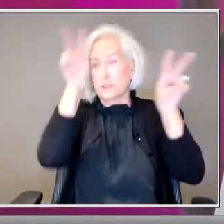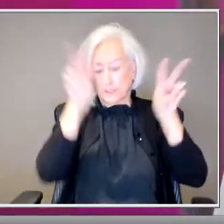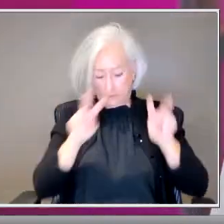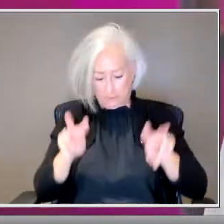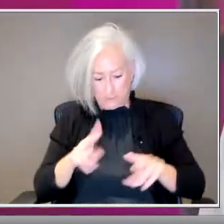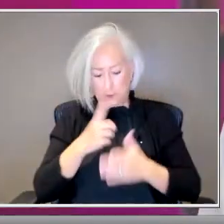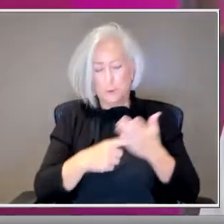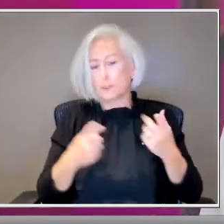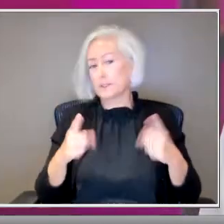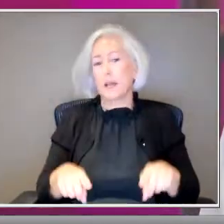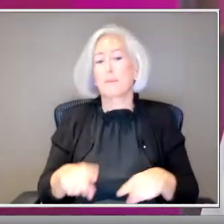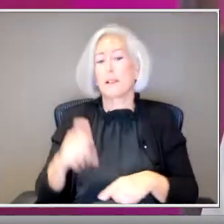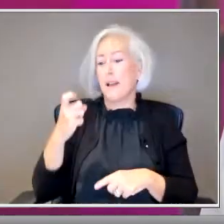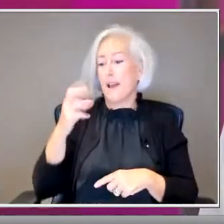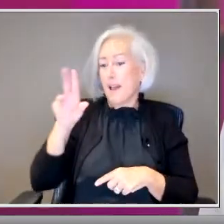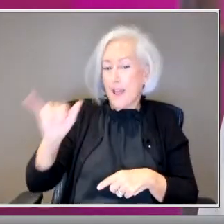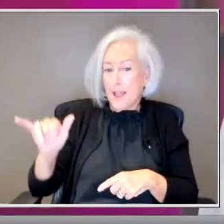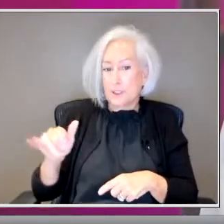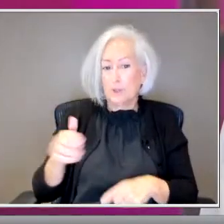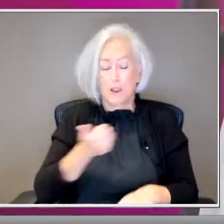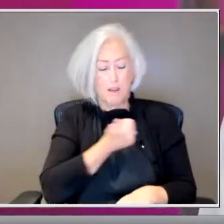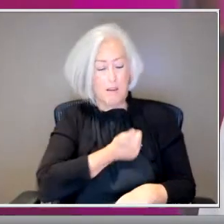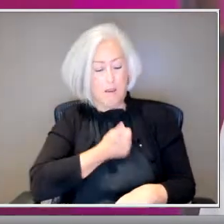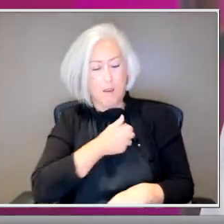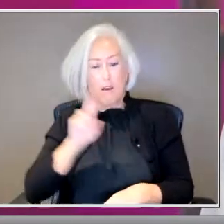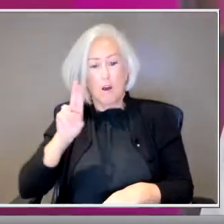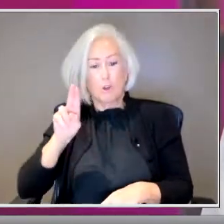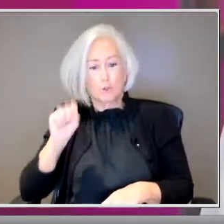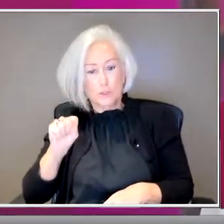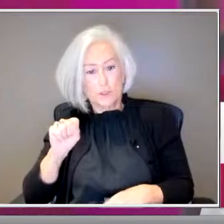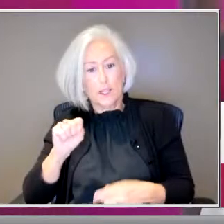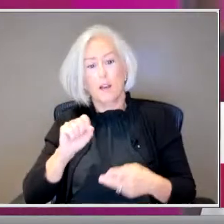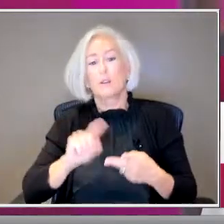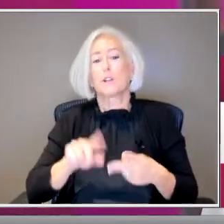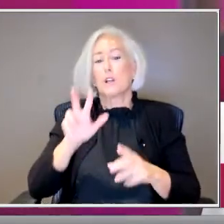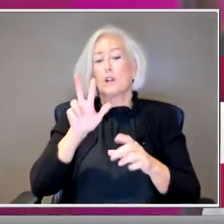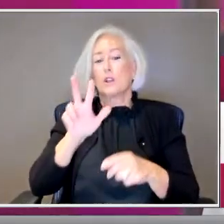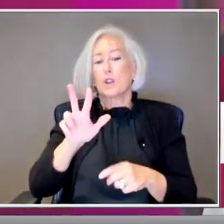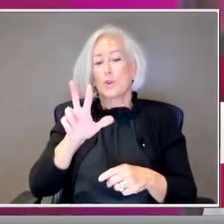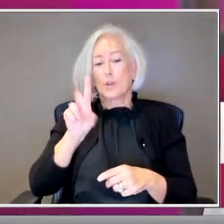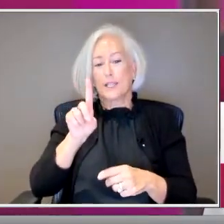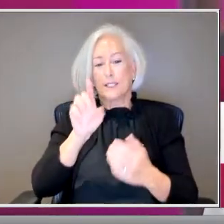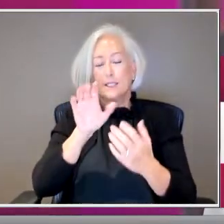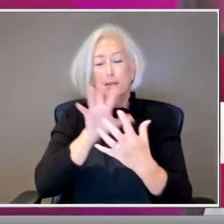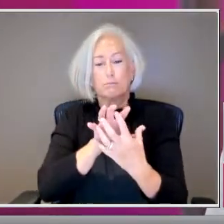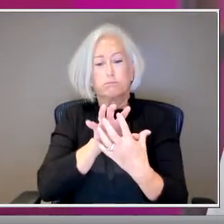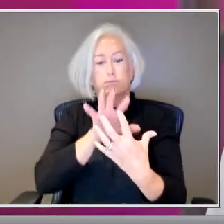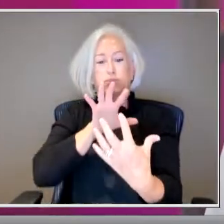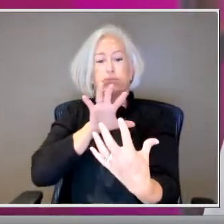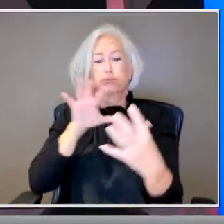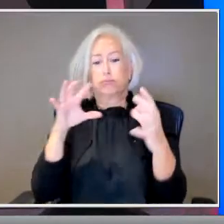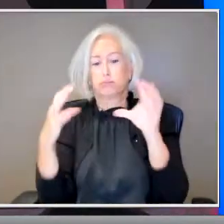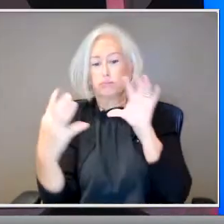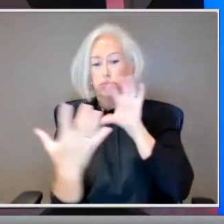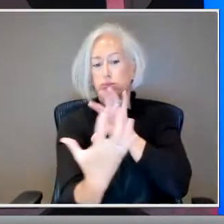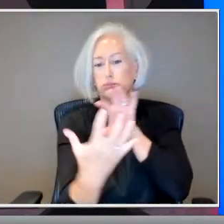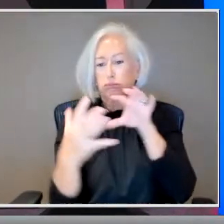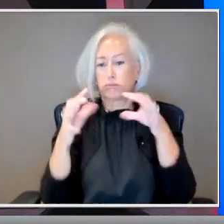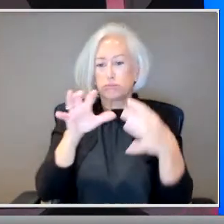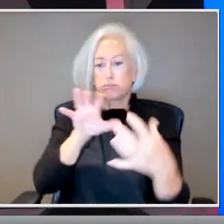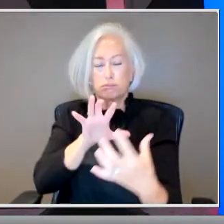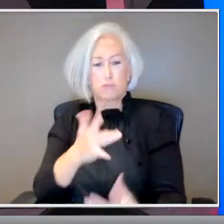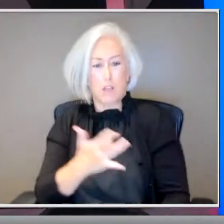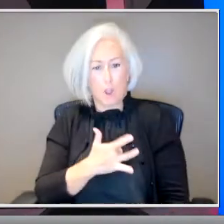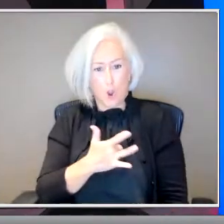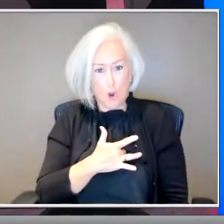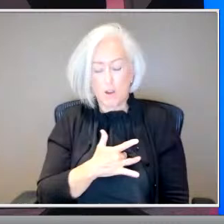at an ultrasound image of the heart, have a 3-dimensional map of the heart as well. That's incredible, the accuracy with which you can